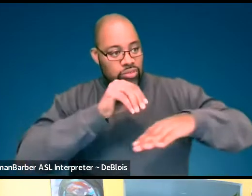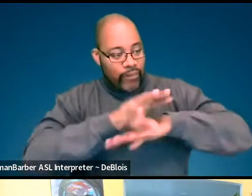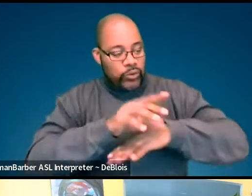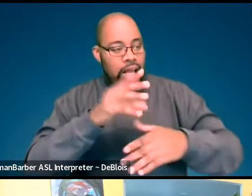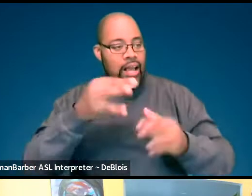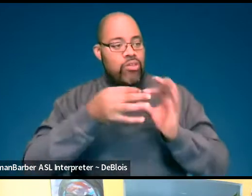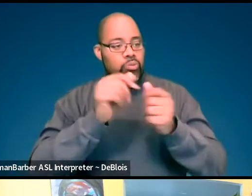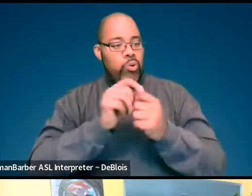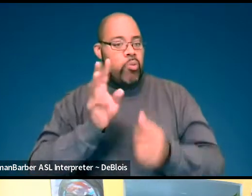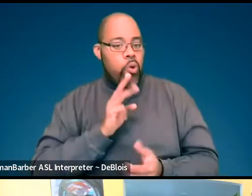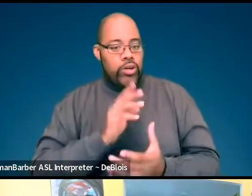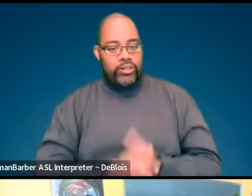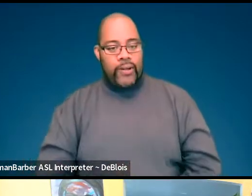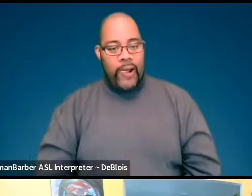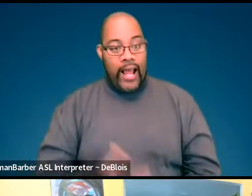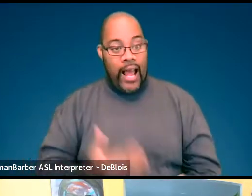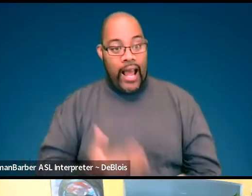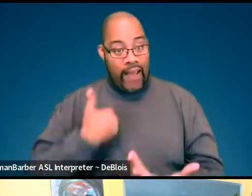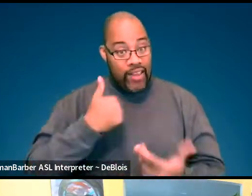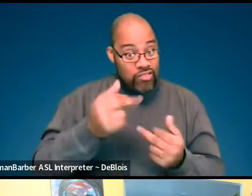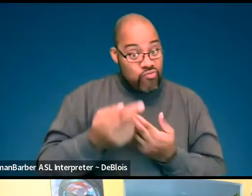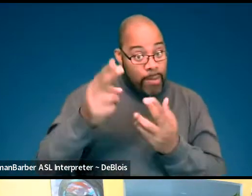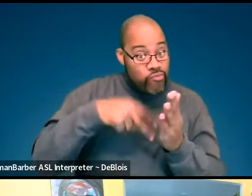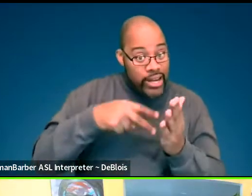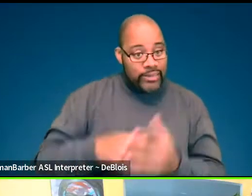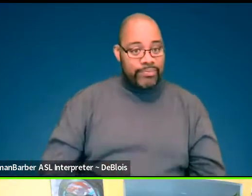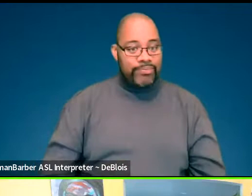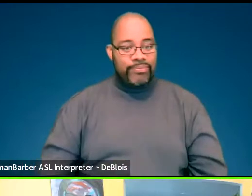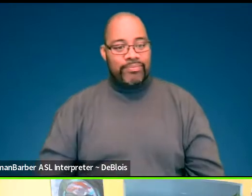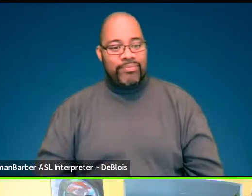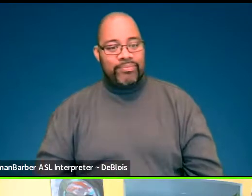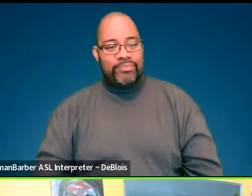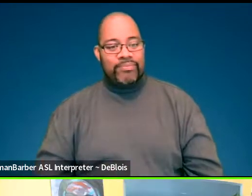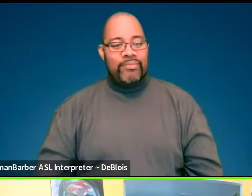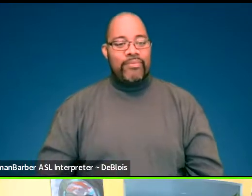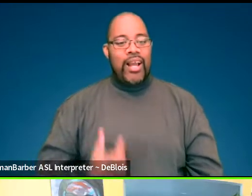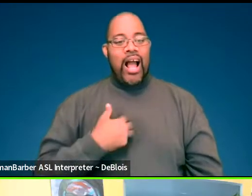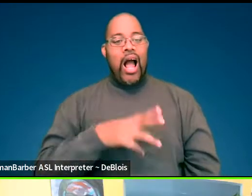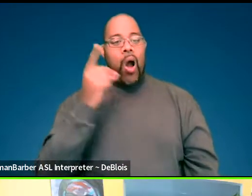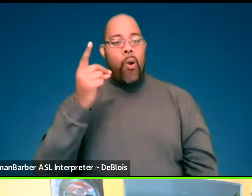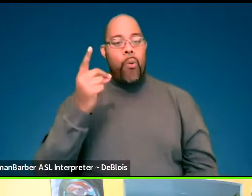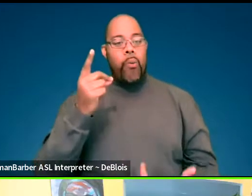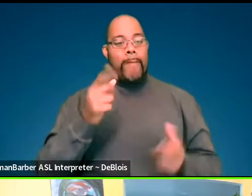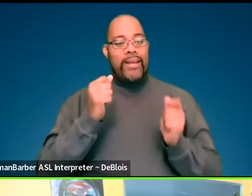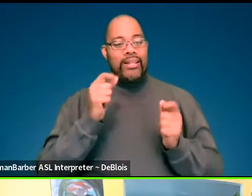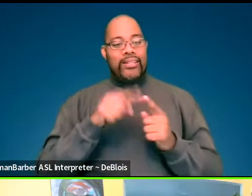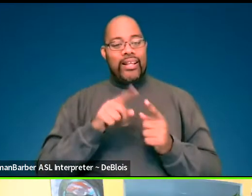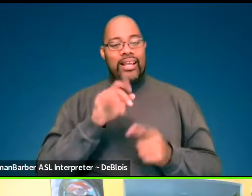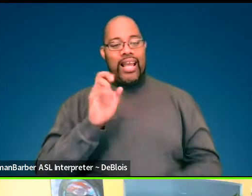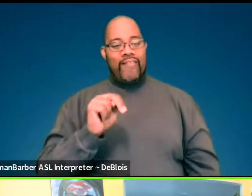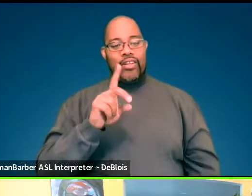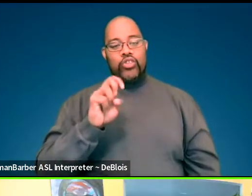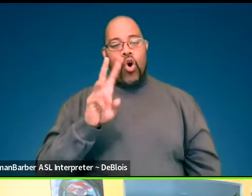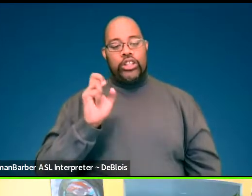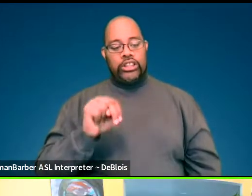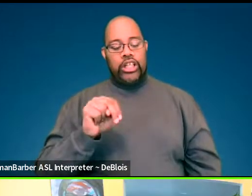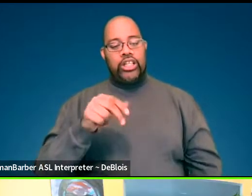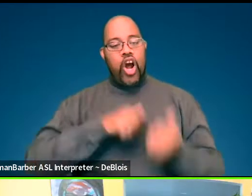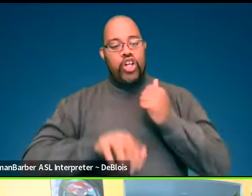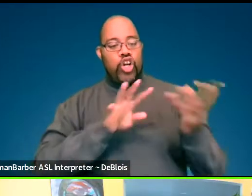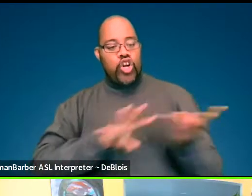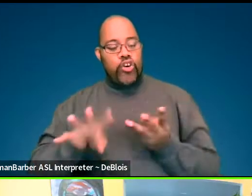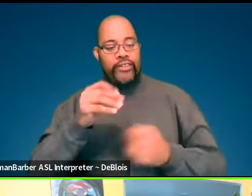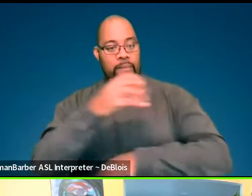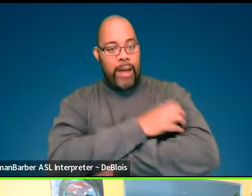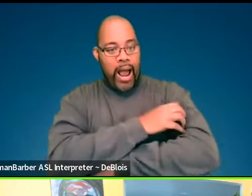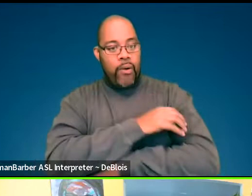to water. So do you have anything to recommend? I mean, I would turn immediately to Kevin Dawson's Undercurrents of